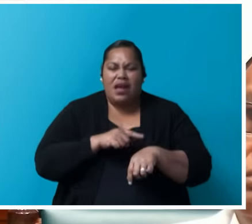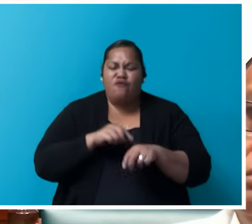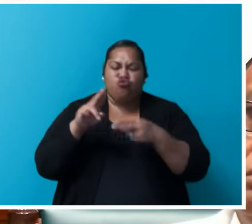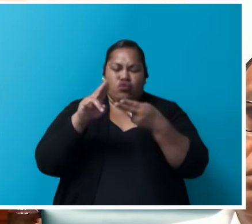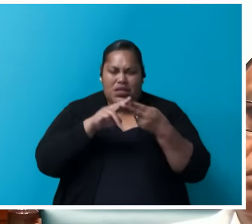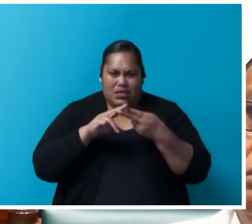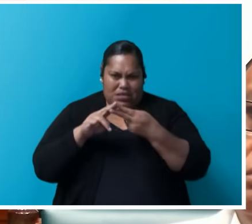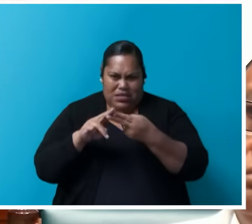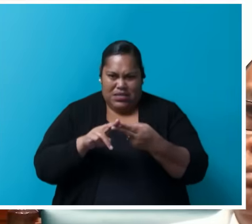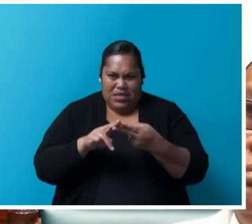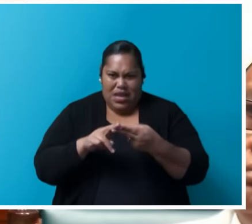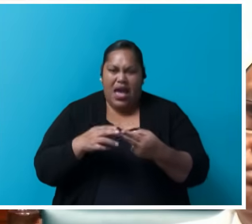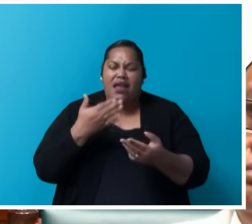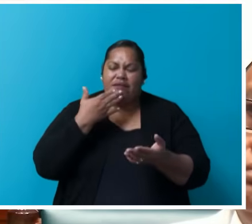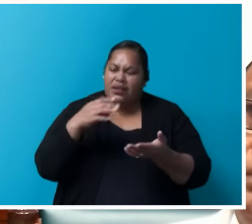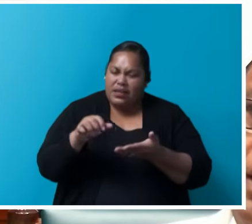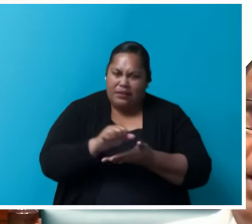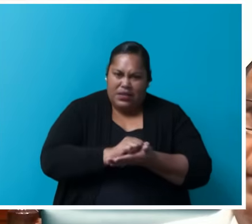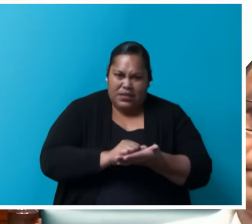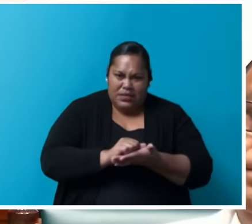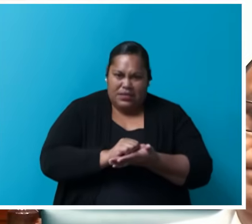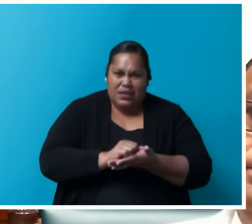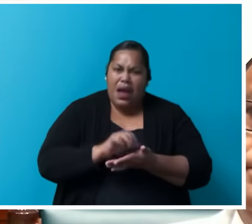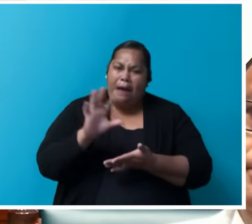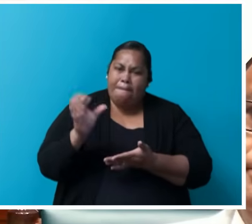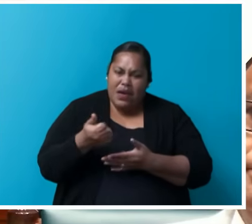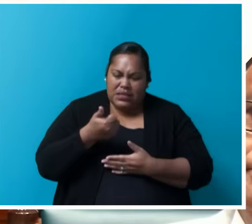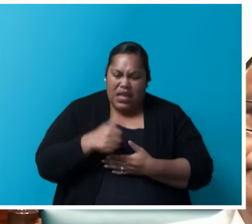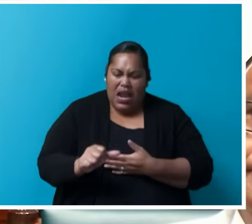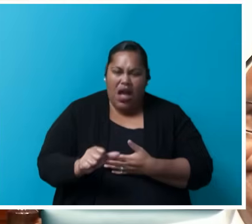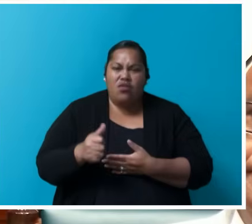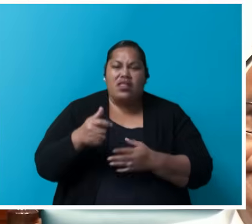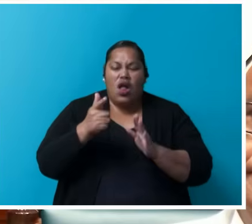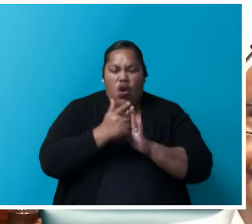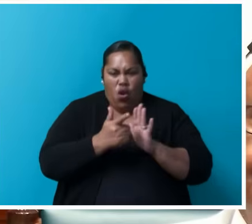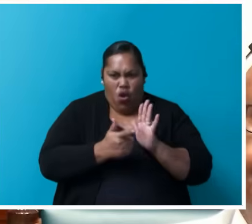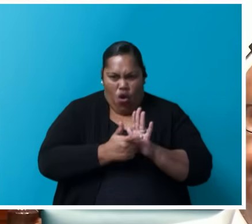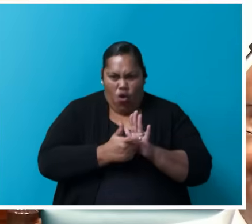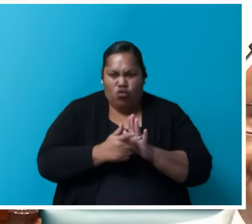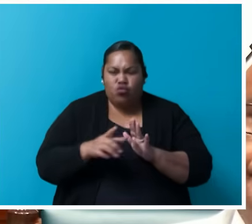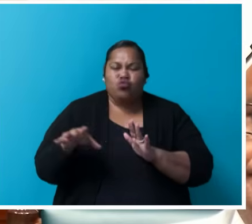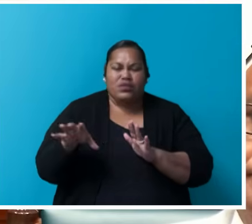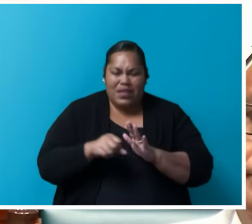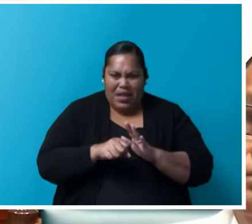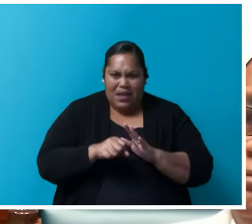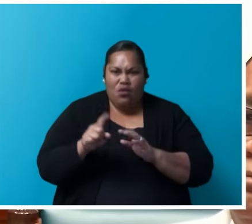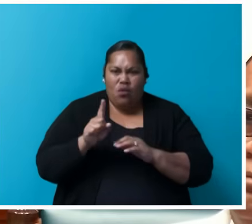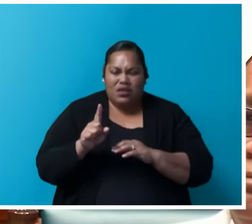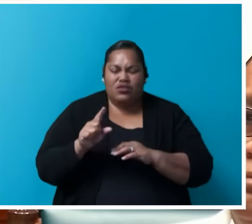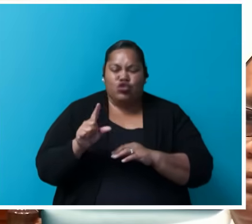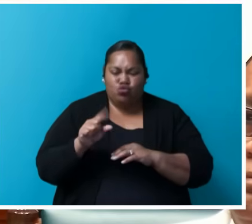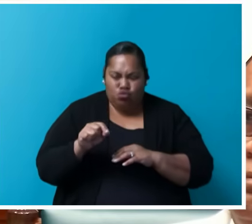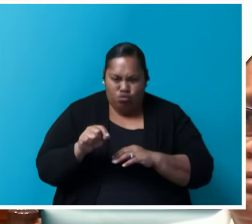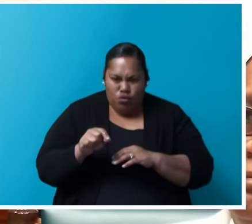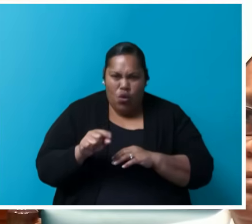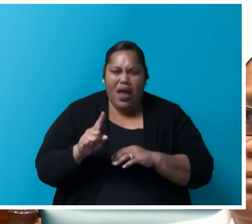and reconciliation. We must allow the law to take its just course. At the same time, no